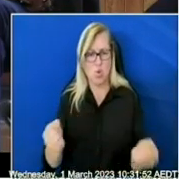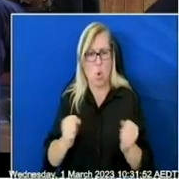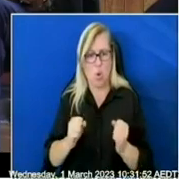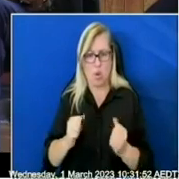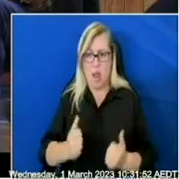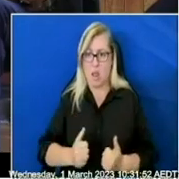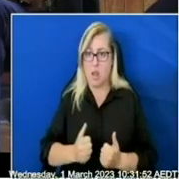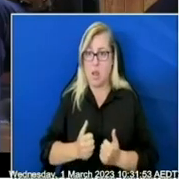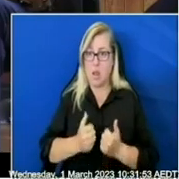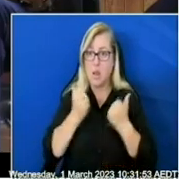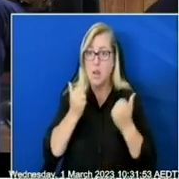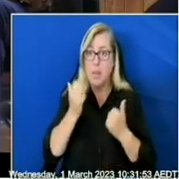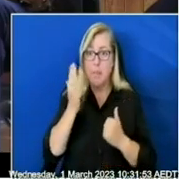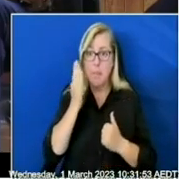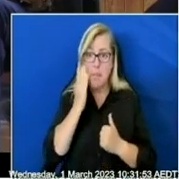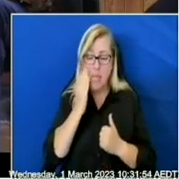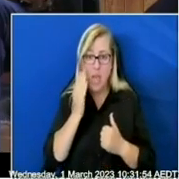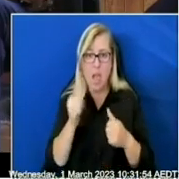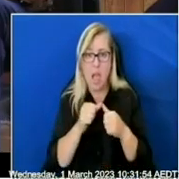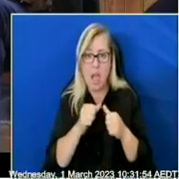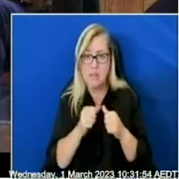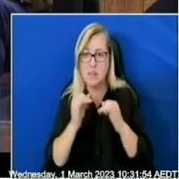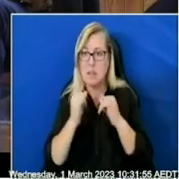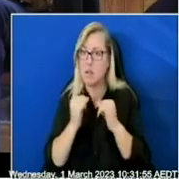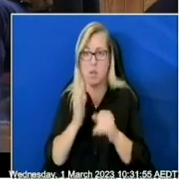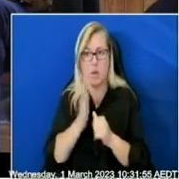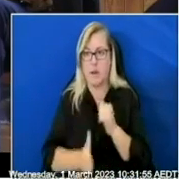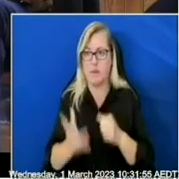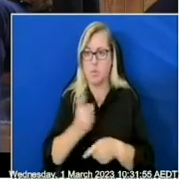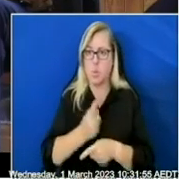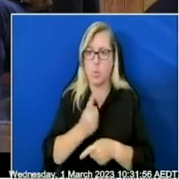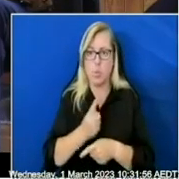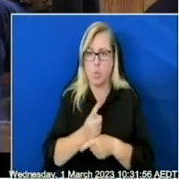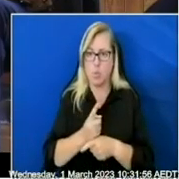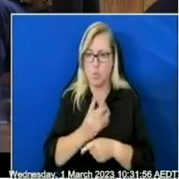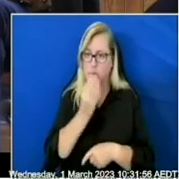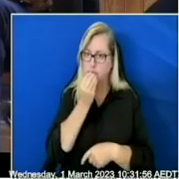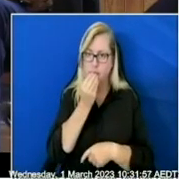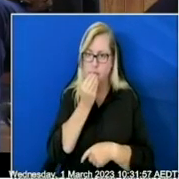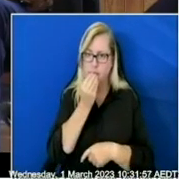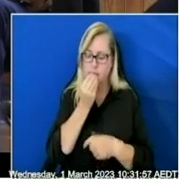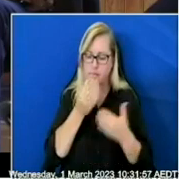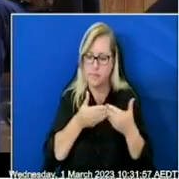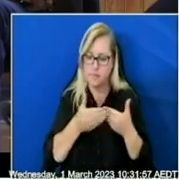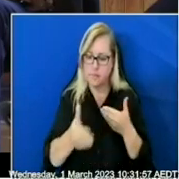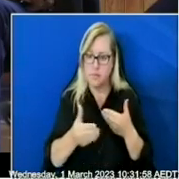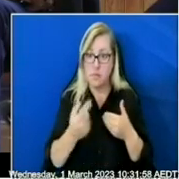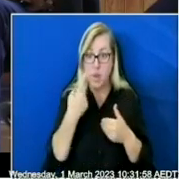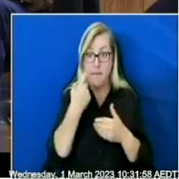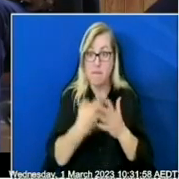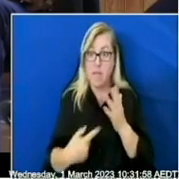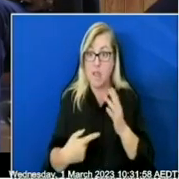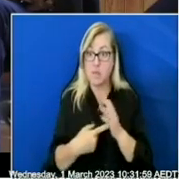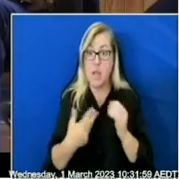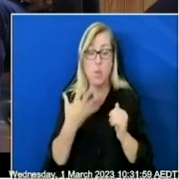this. Yeah. We only found out about this at the, when the inquiry was happening,